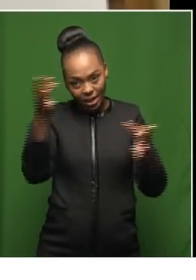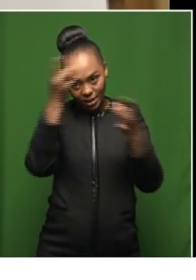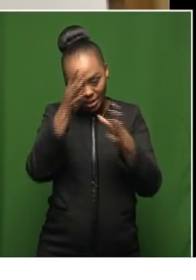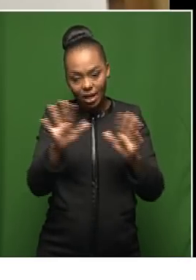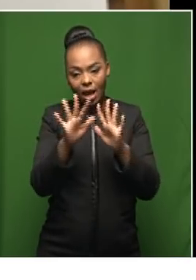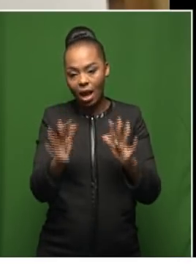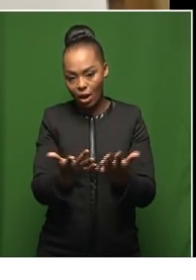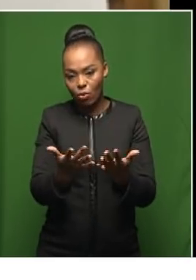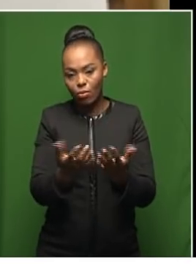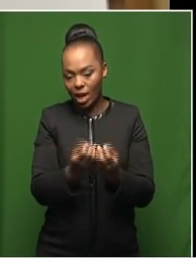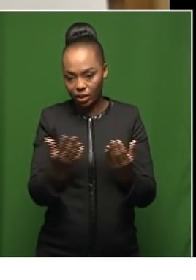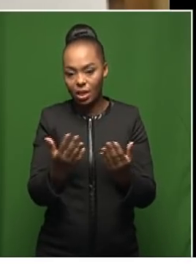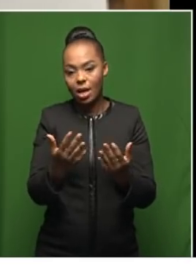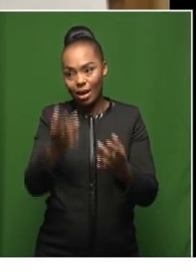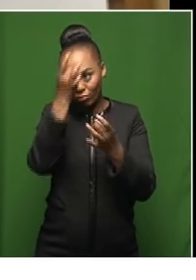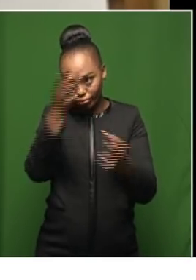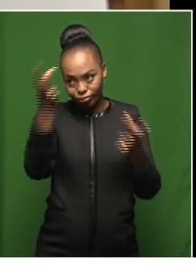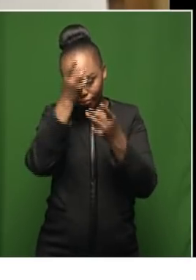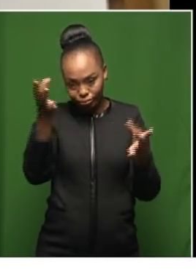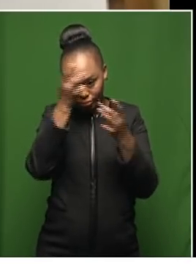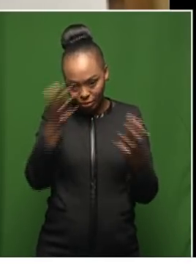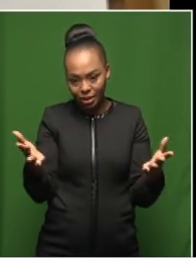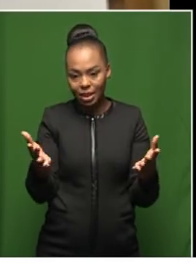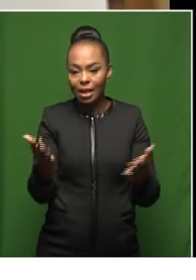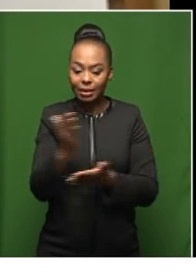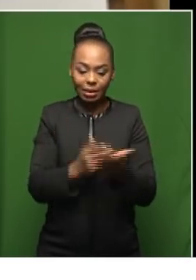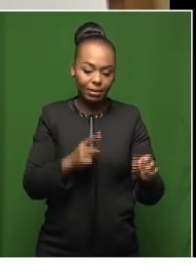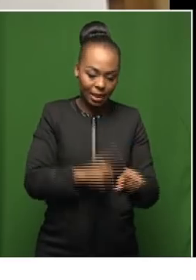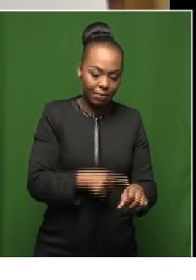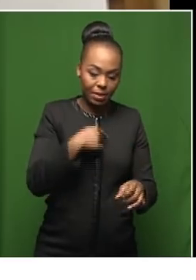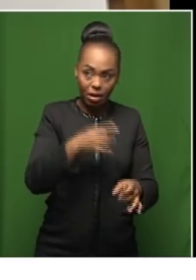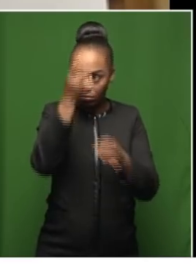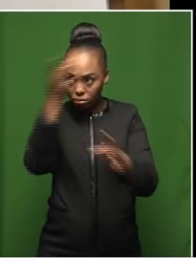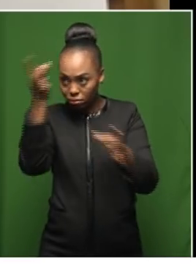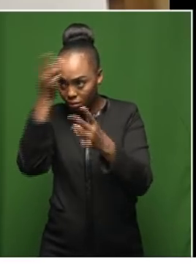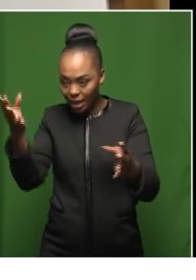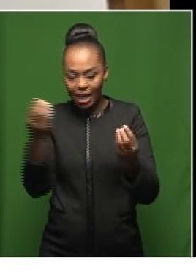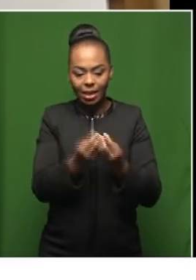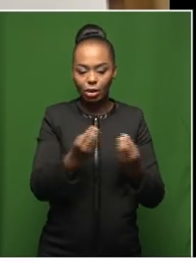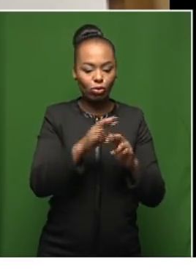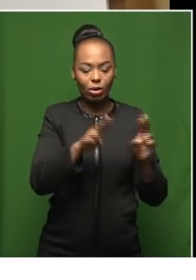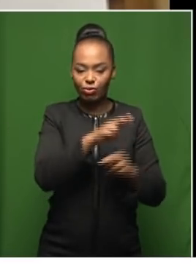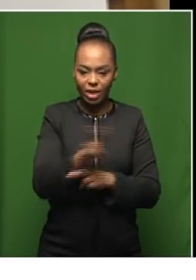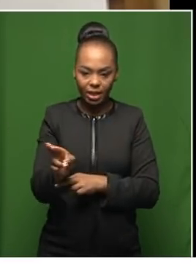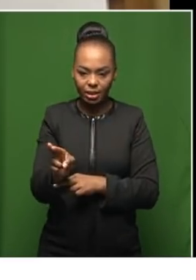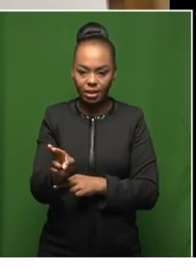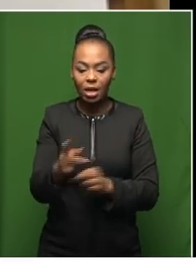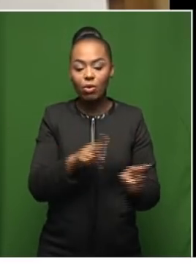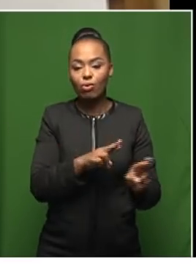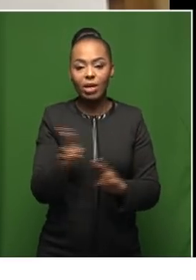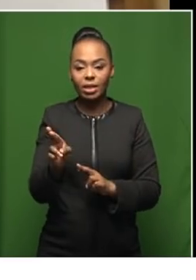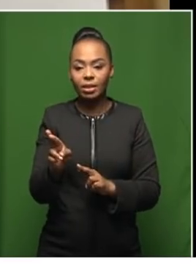give any information, there will obviously be things that are not ready. And so sometimes you try and prepare as much as you can, and